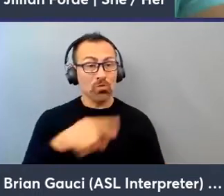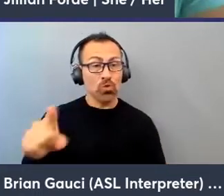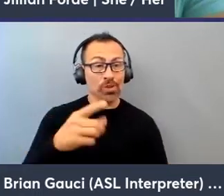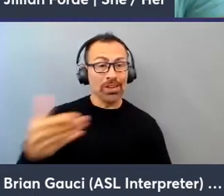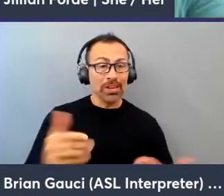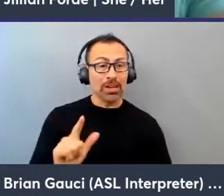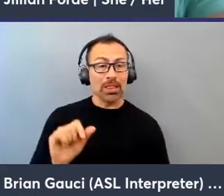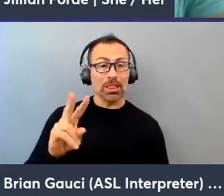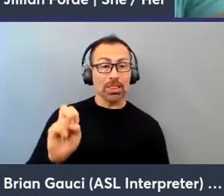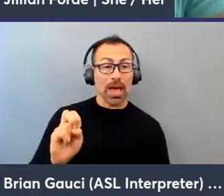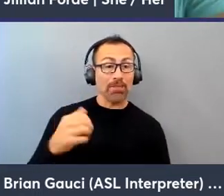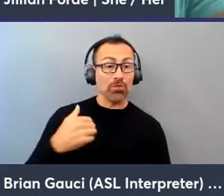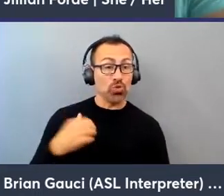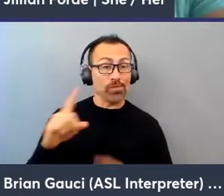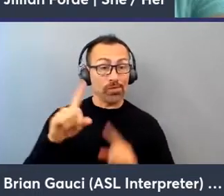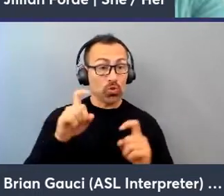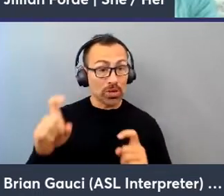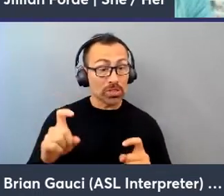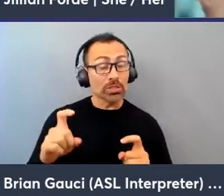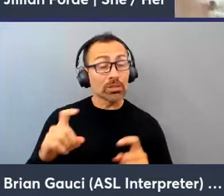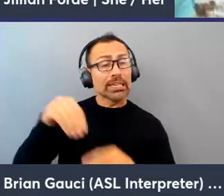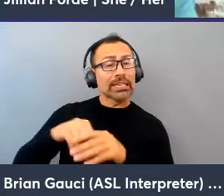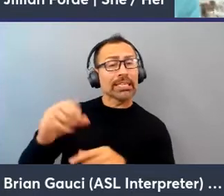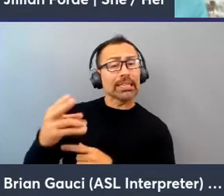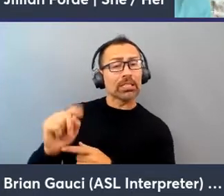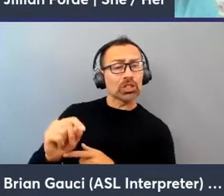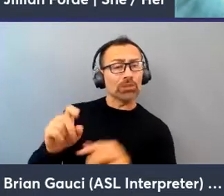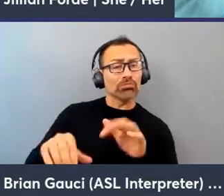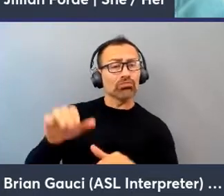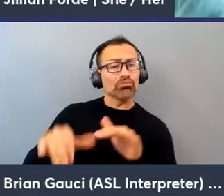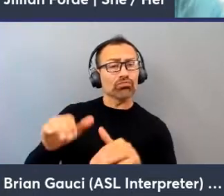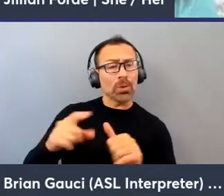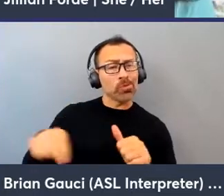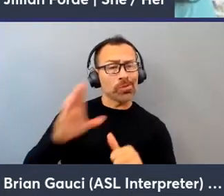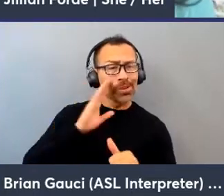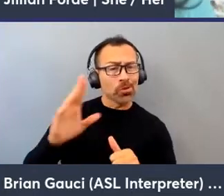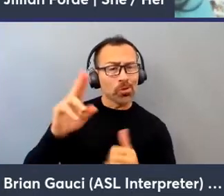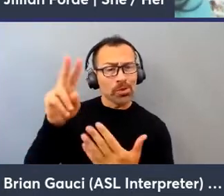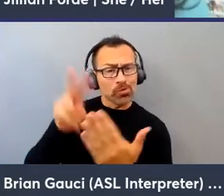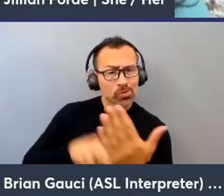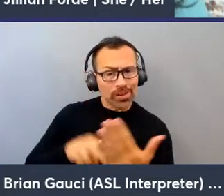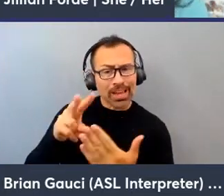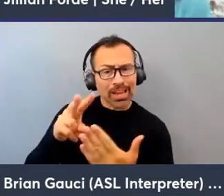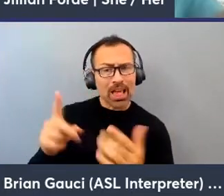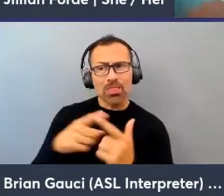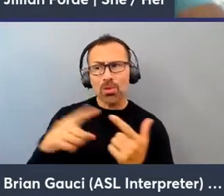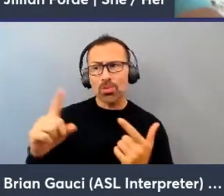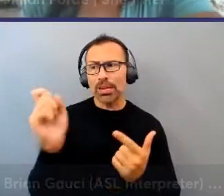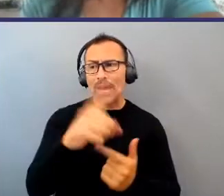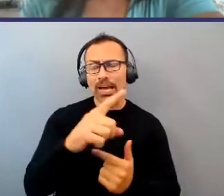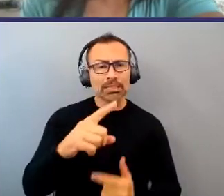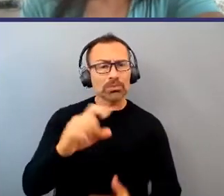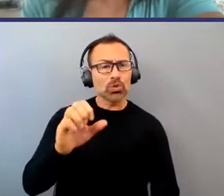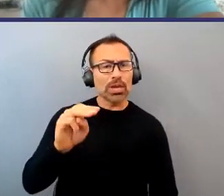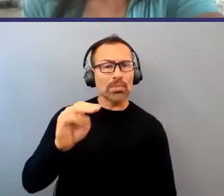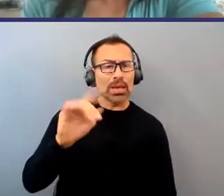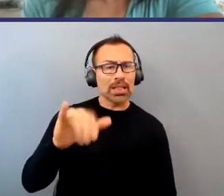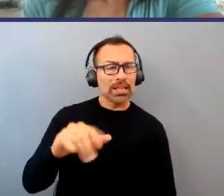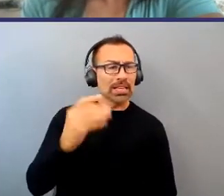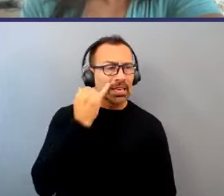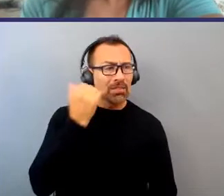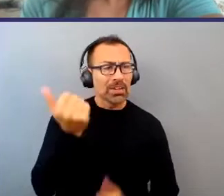it in the chat. We're going to be looking through those, and we then ask them to Emily if anything comes to